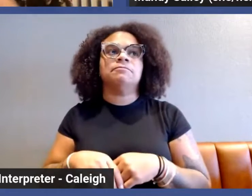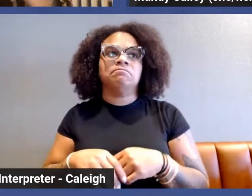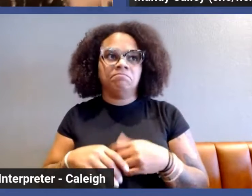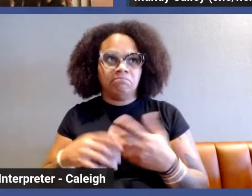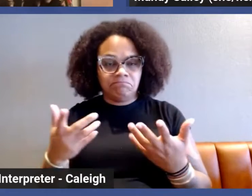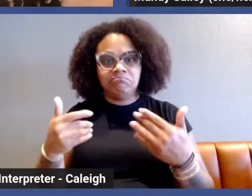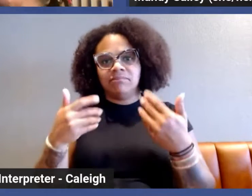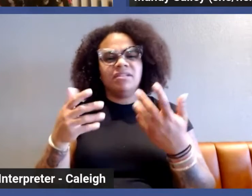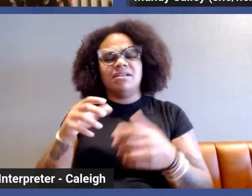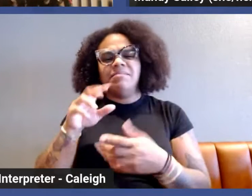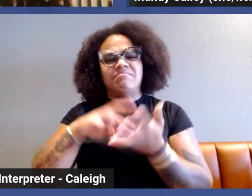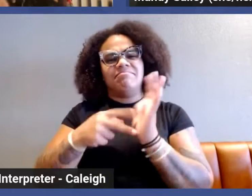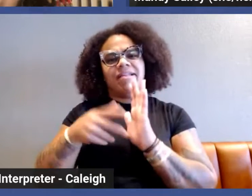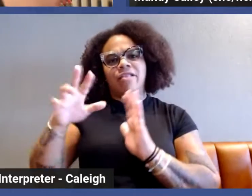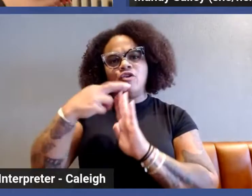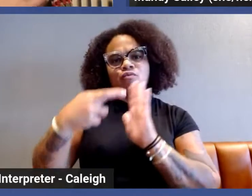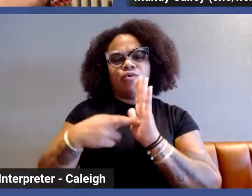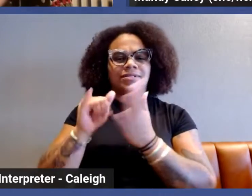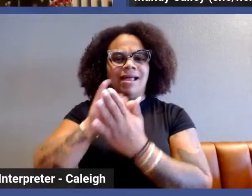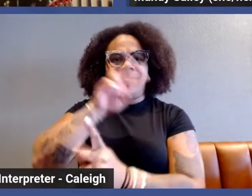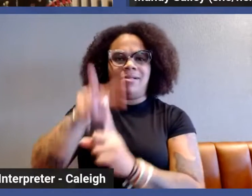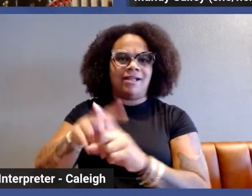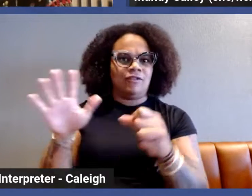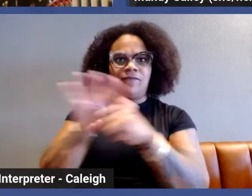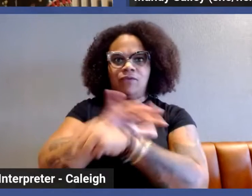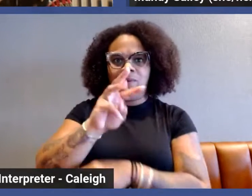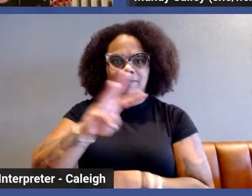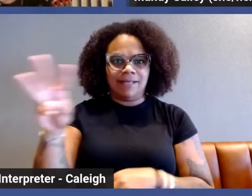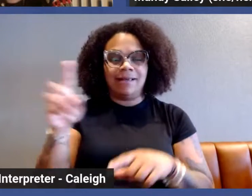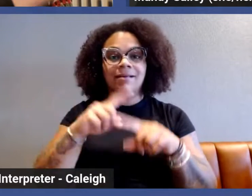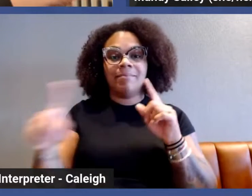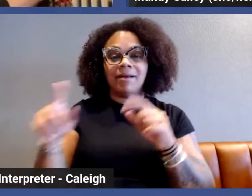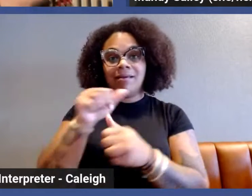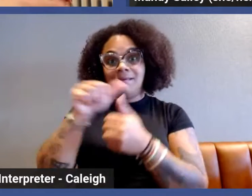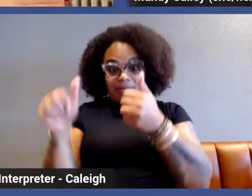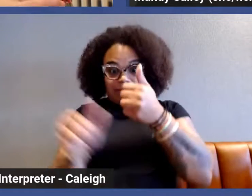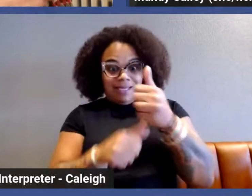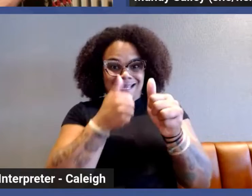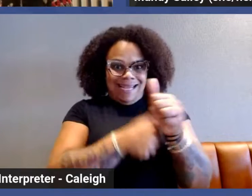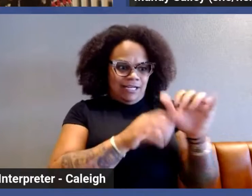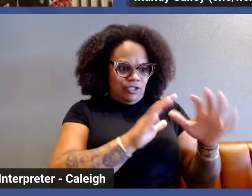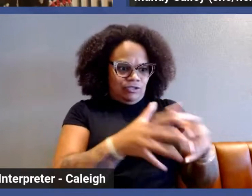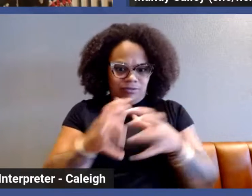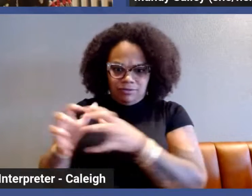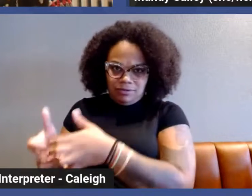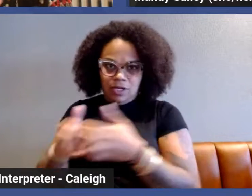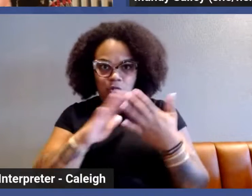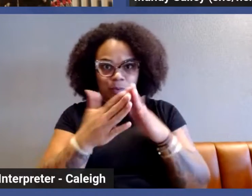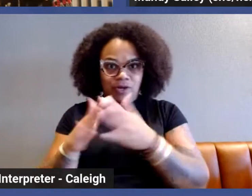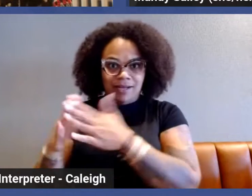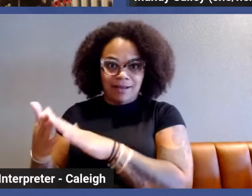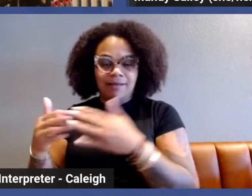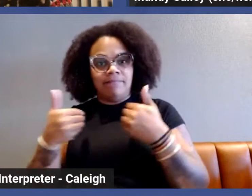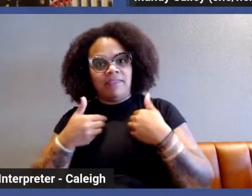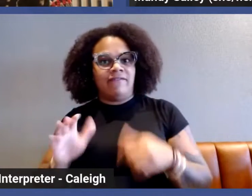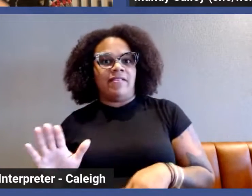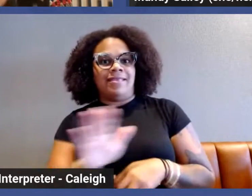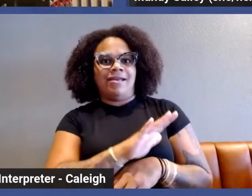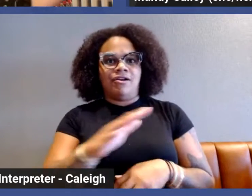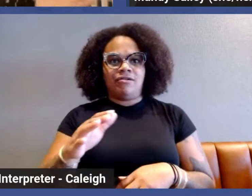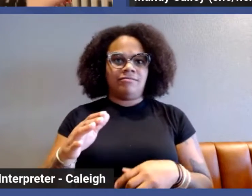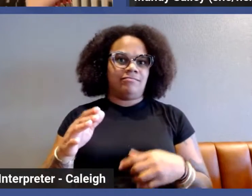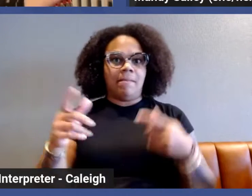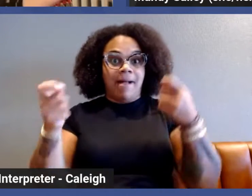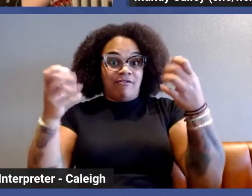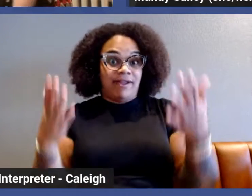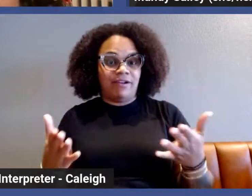that apply everywhere. But then every single community is built and moderated by volunteers, right? And they can make up